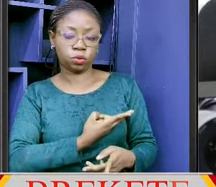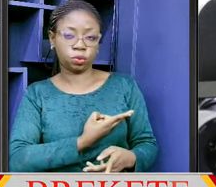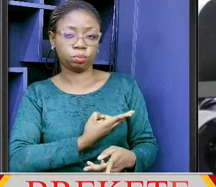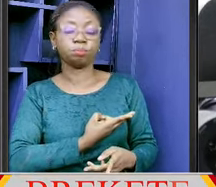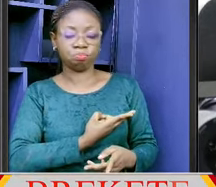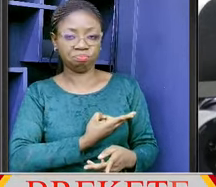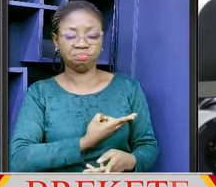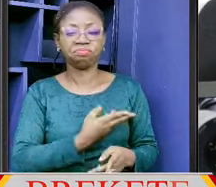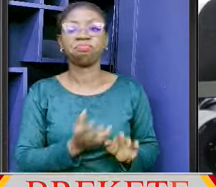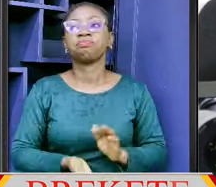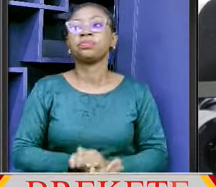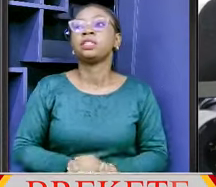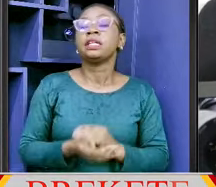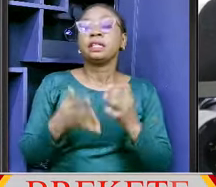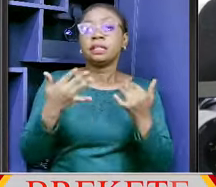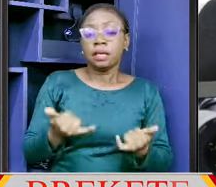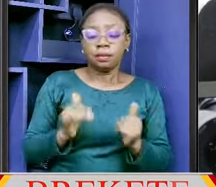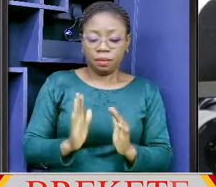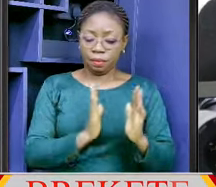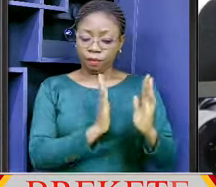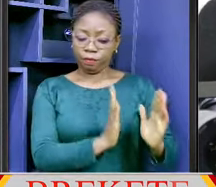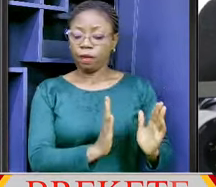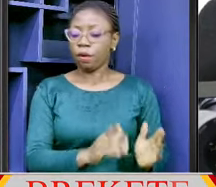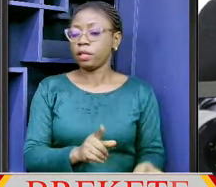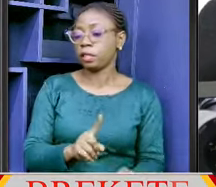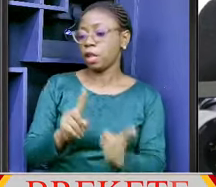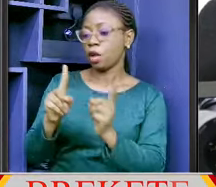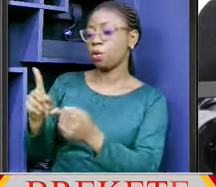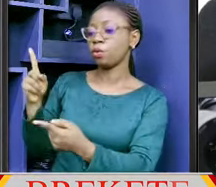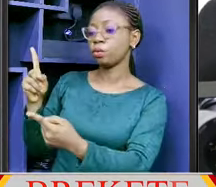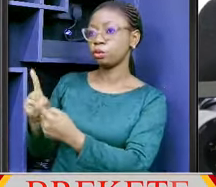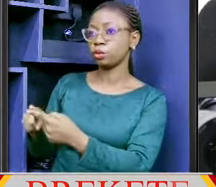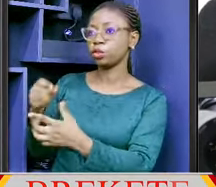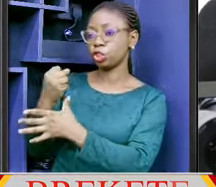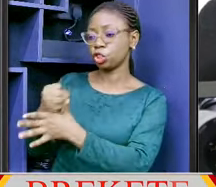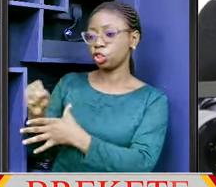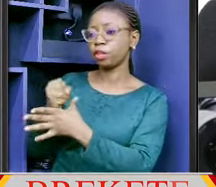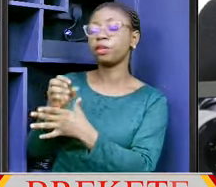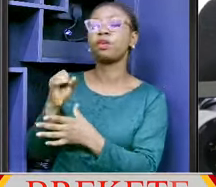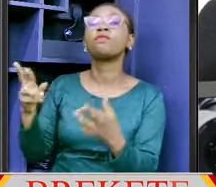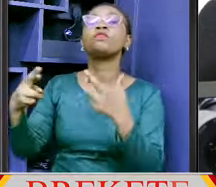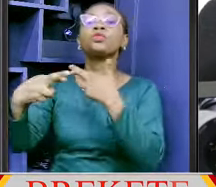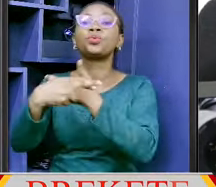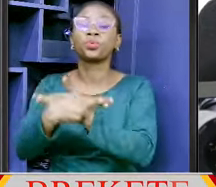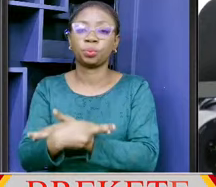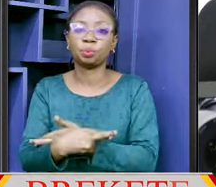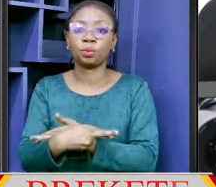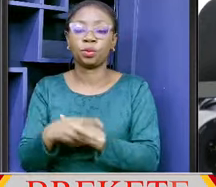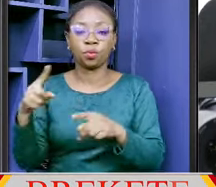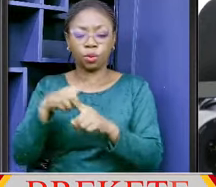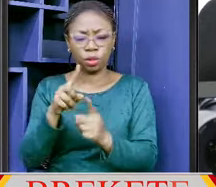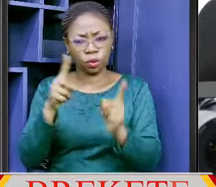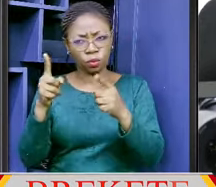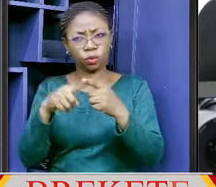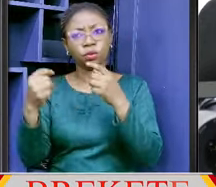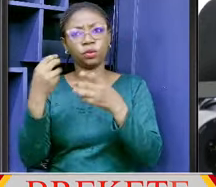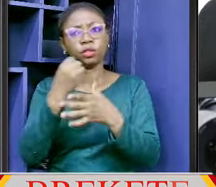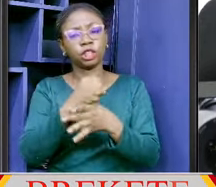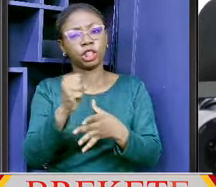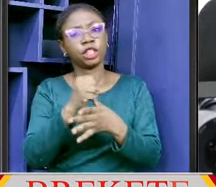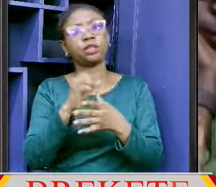our sisters. Now, they leave that one, they go to the sharing of the room. When they go to the sharing of the